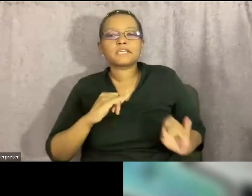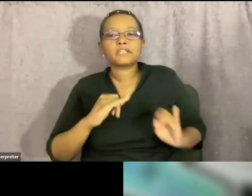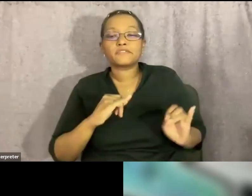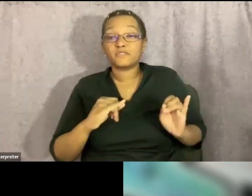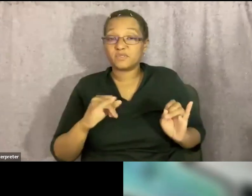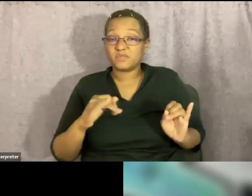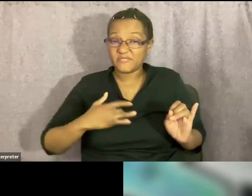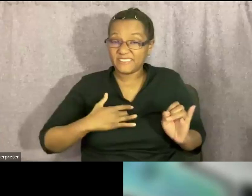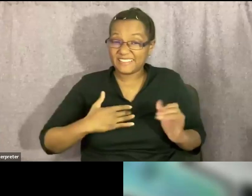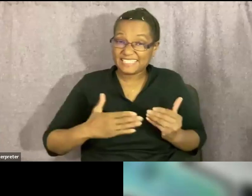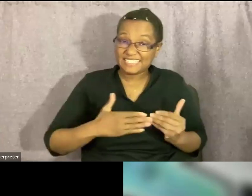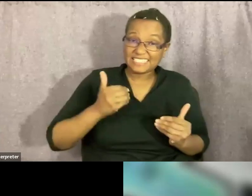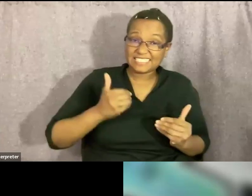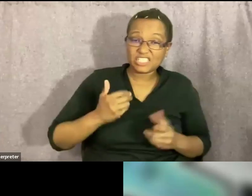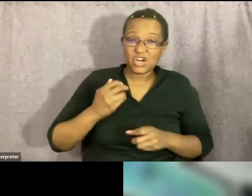collecting,